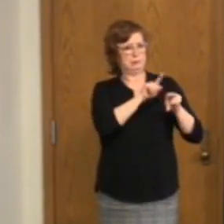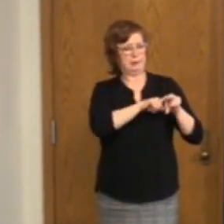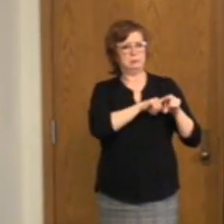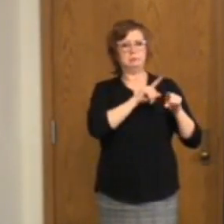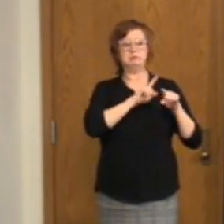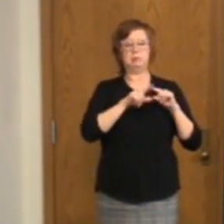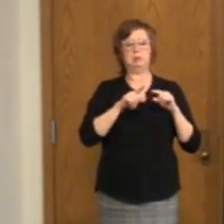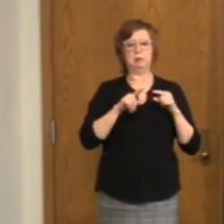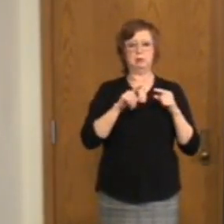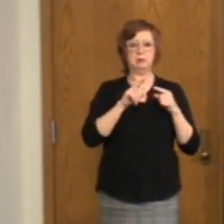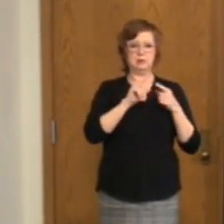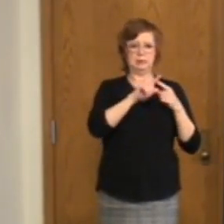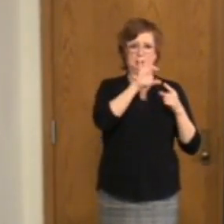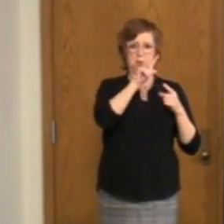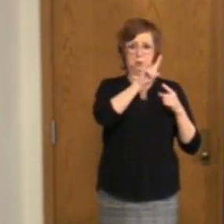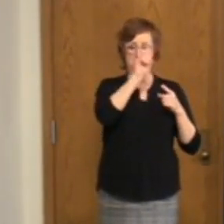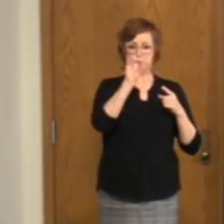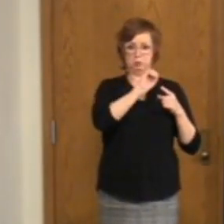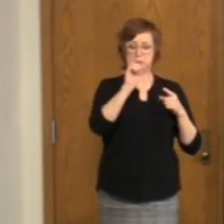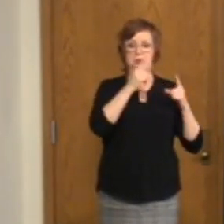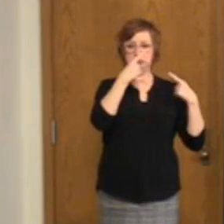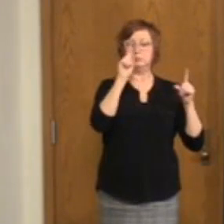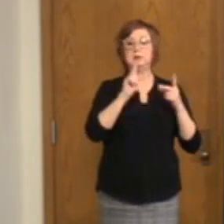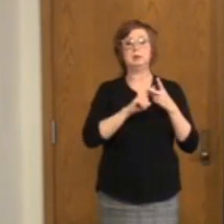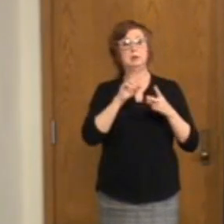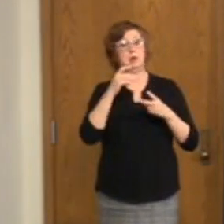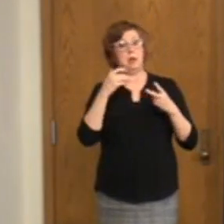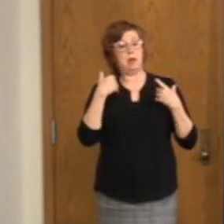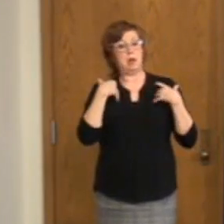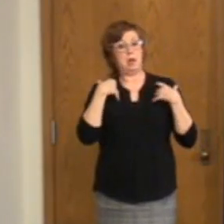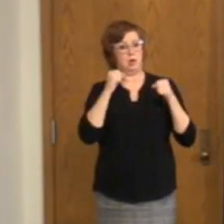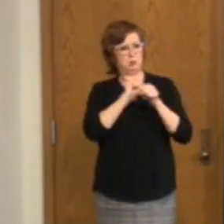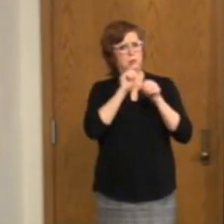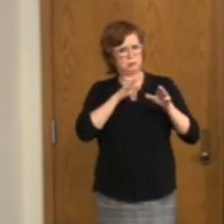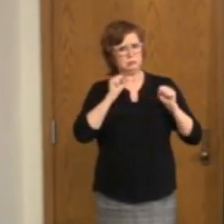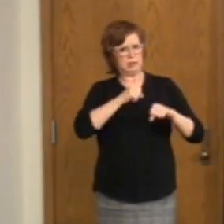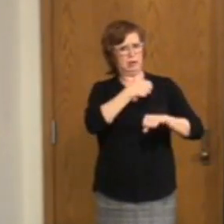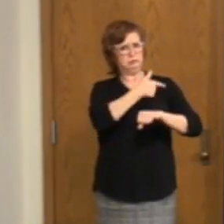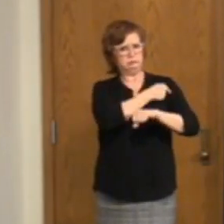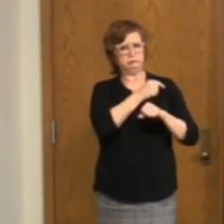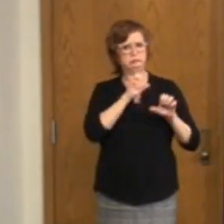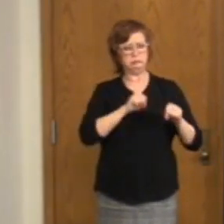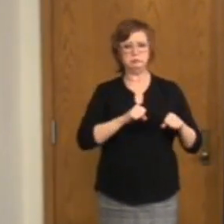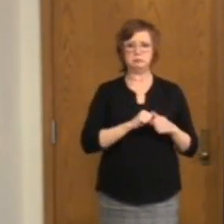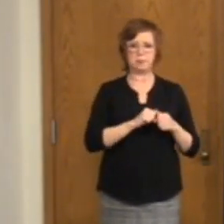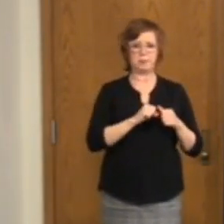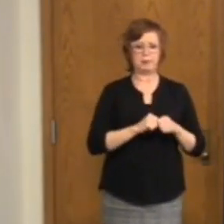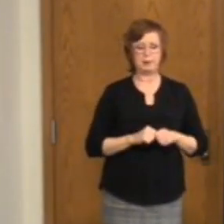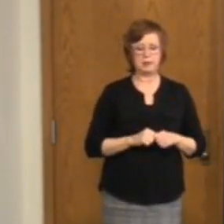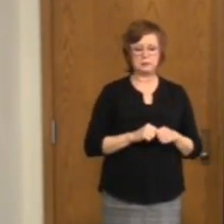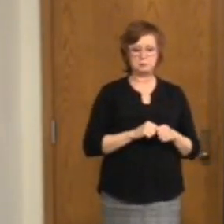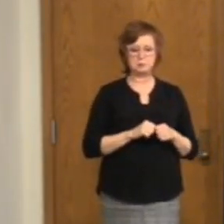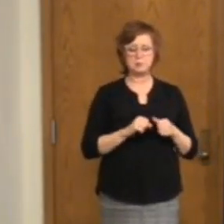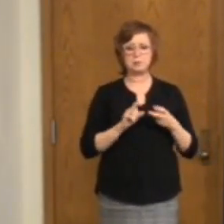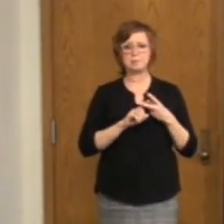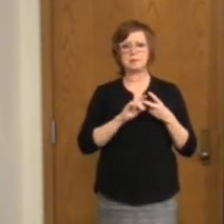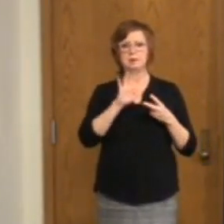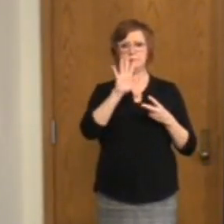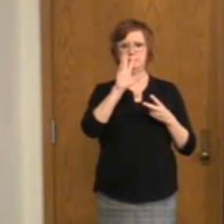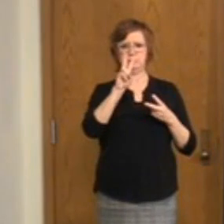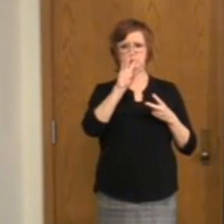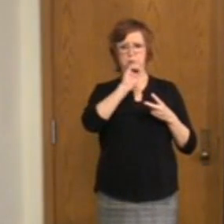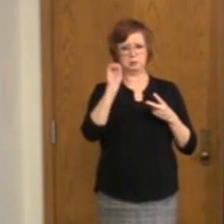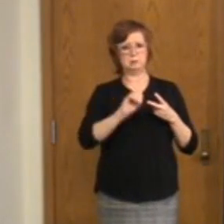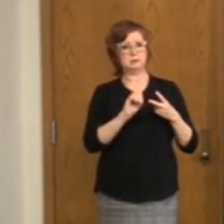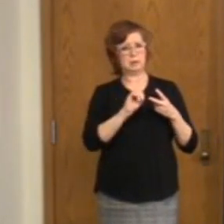they are ready to do so or choose to do so. About 53% of those residents, our long-term care residents, have also received their second